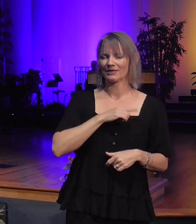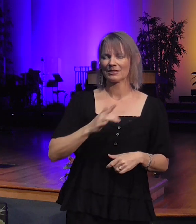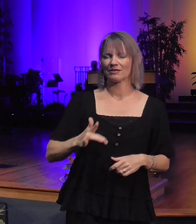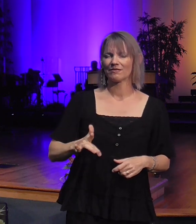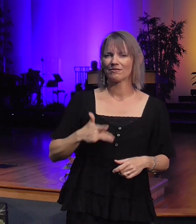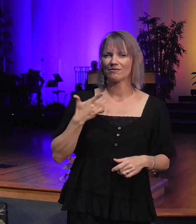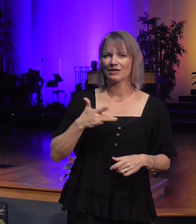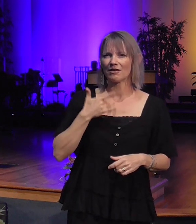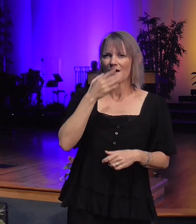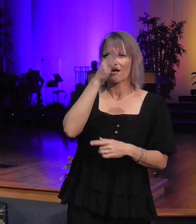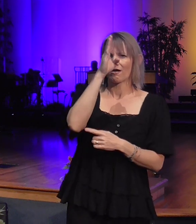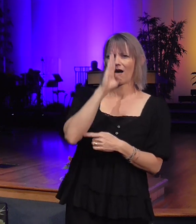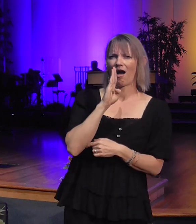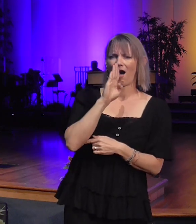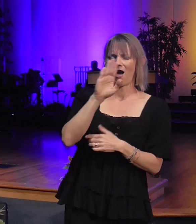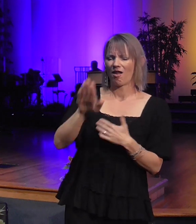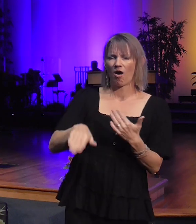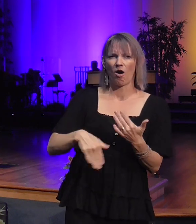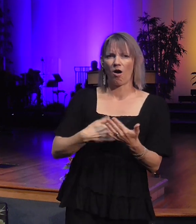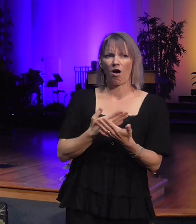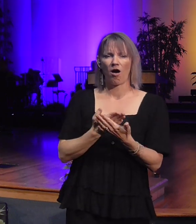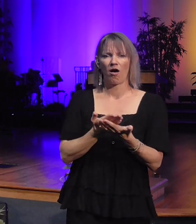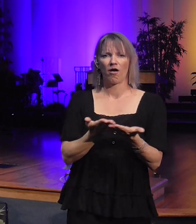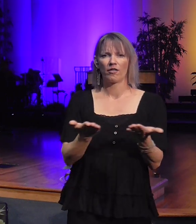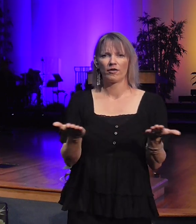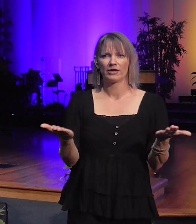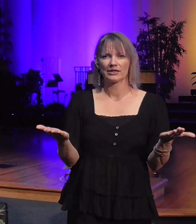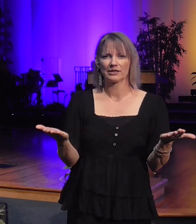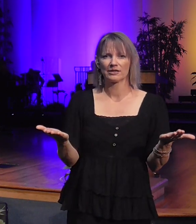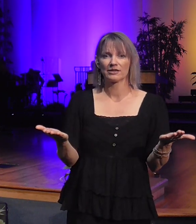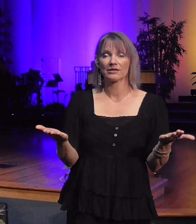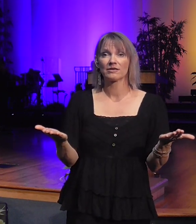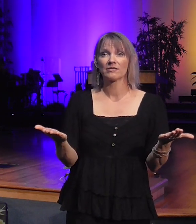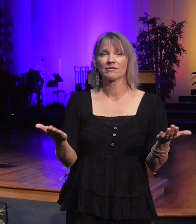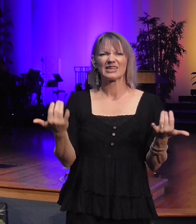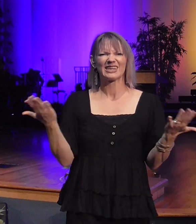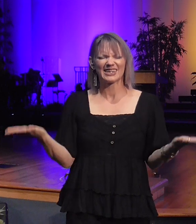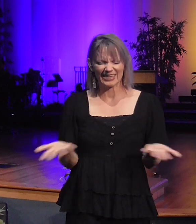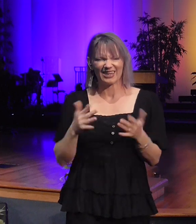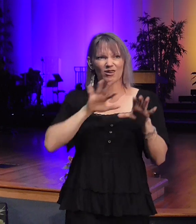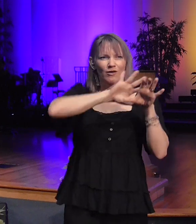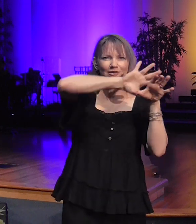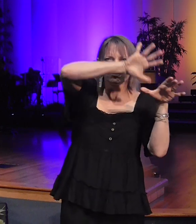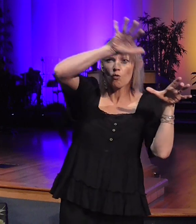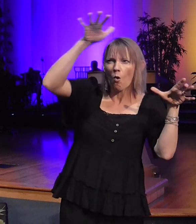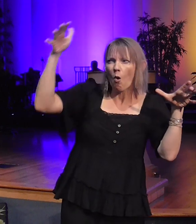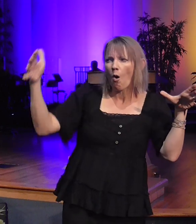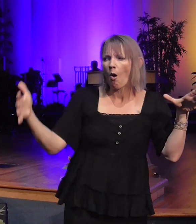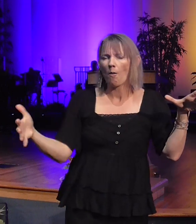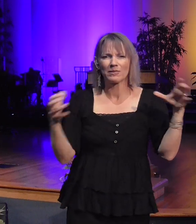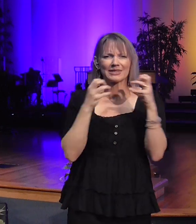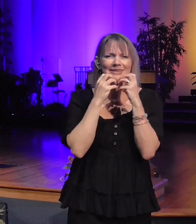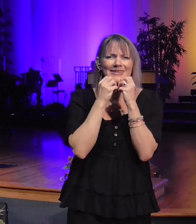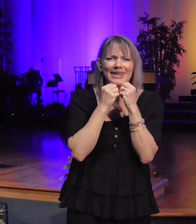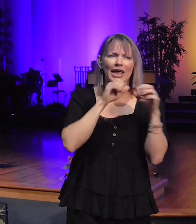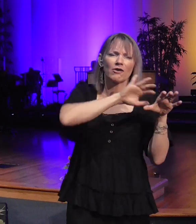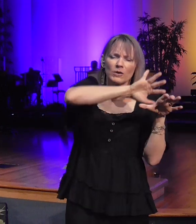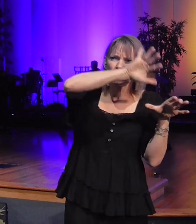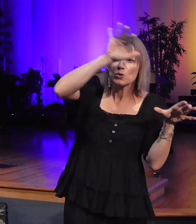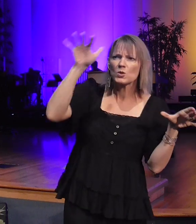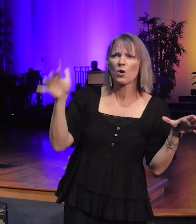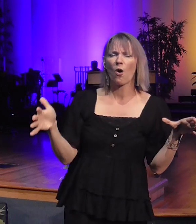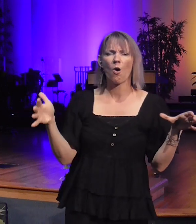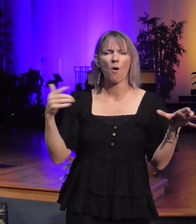there is. And in this dome, this sacred dome that we share